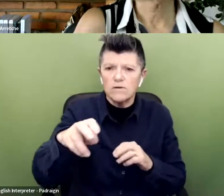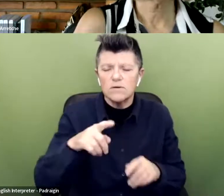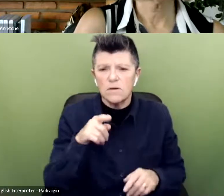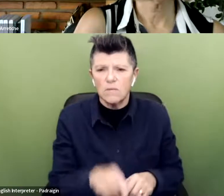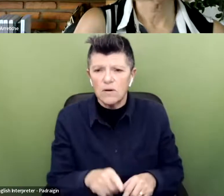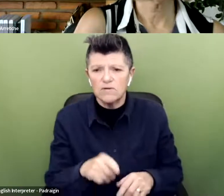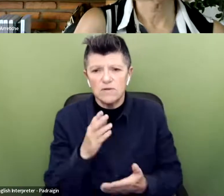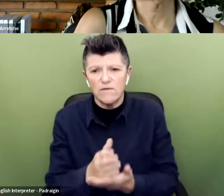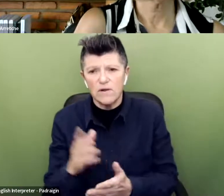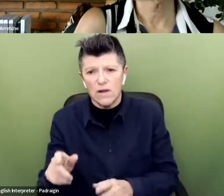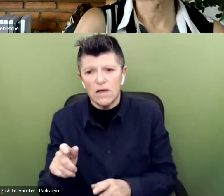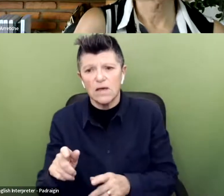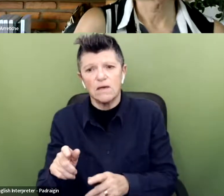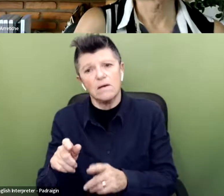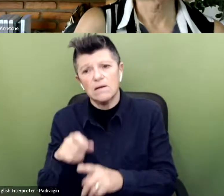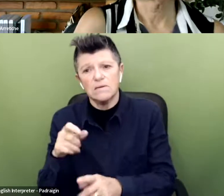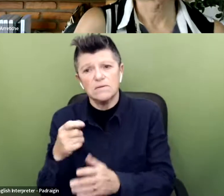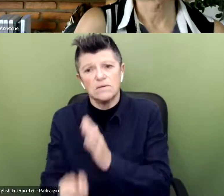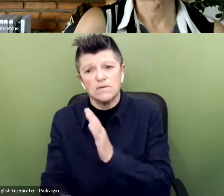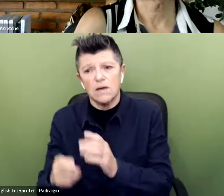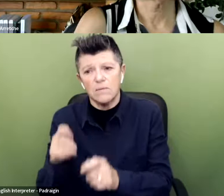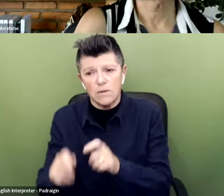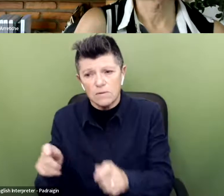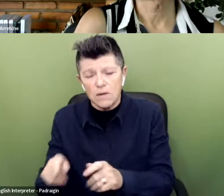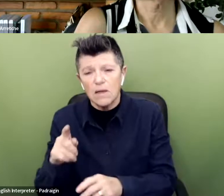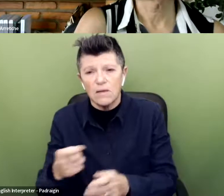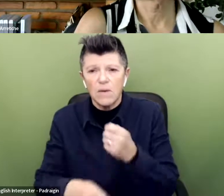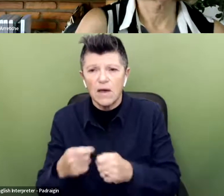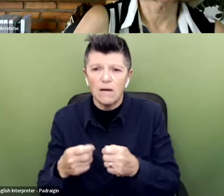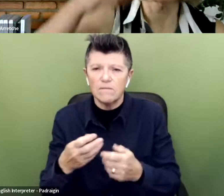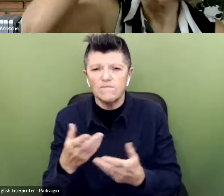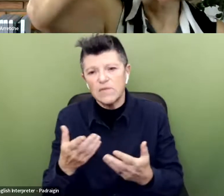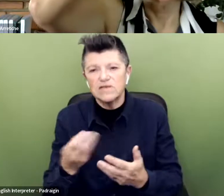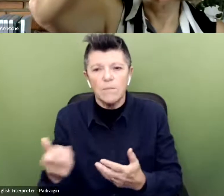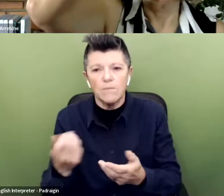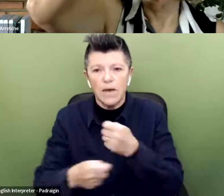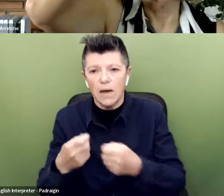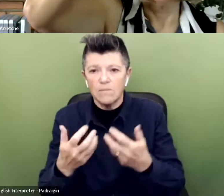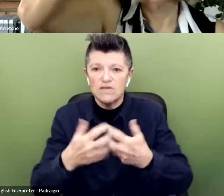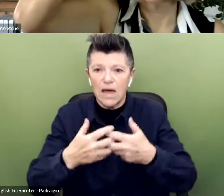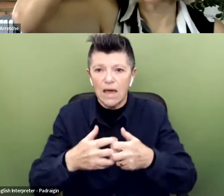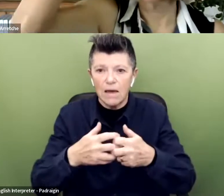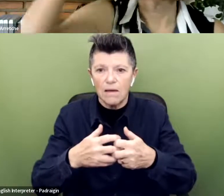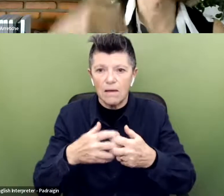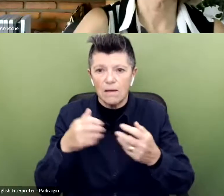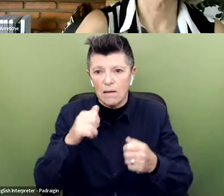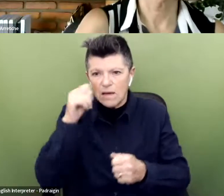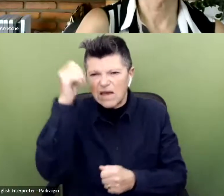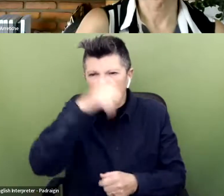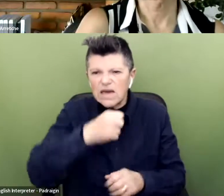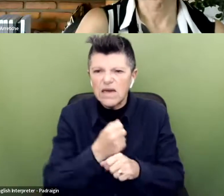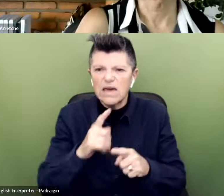with disabilities, it seems to me some people become sort of tech geeks, and it's been transformative for a lot of disabled people,